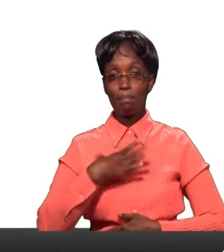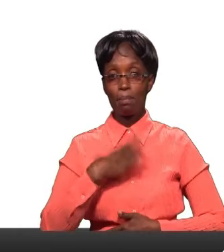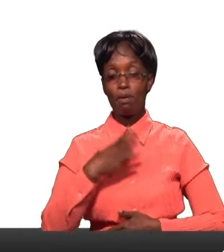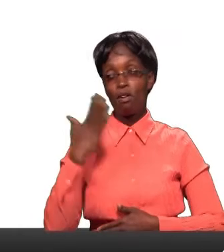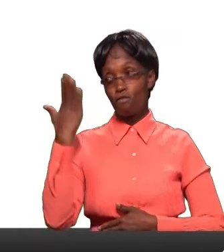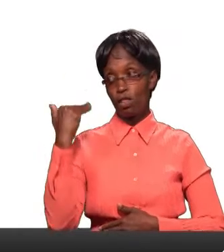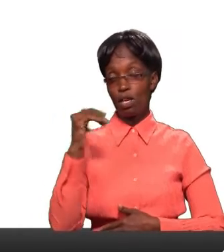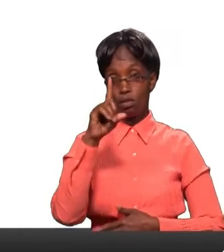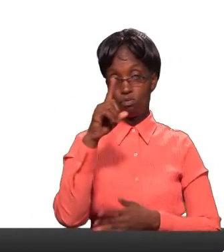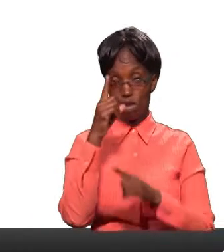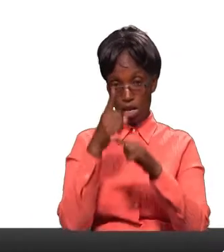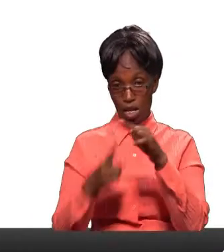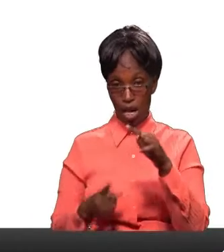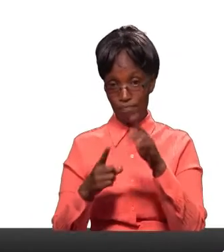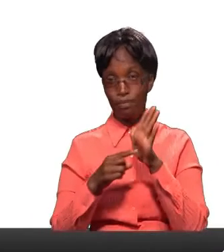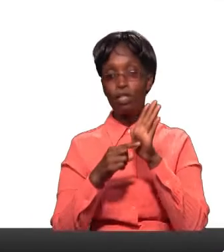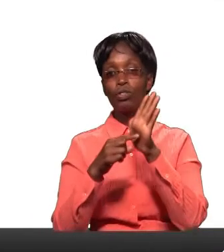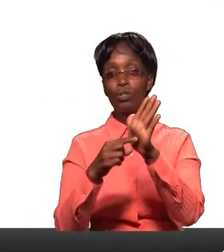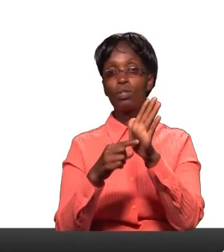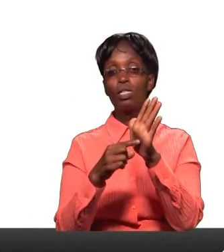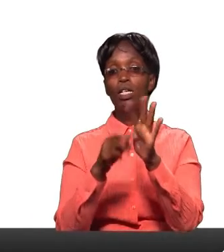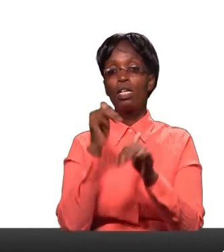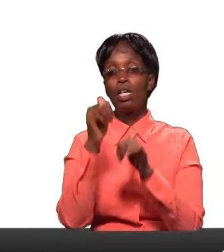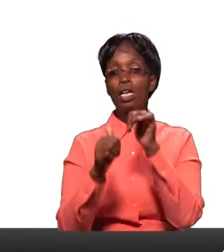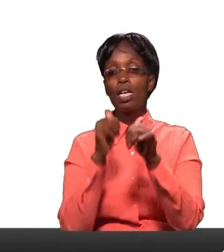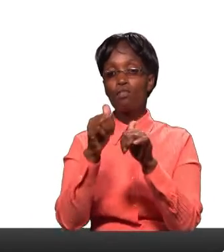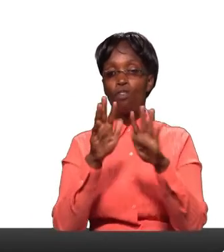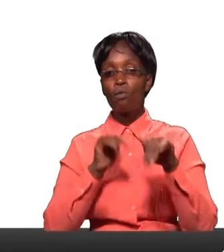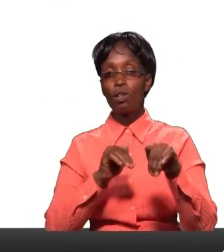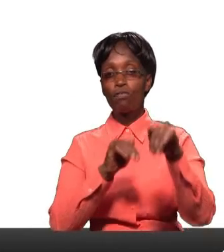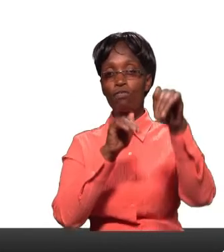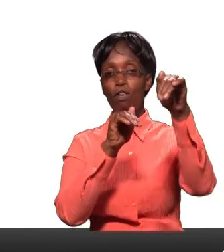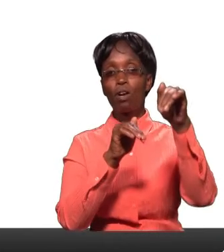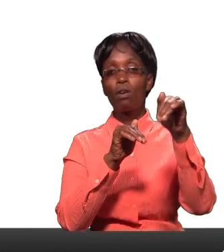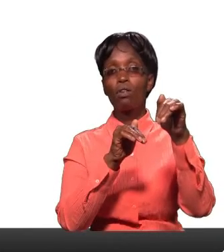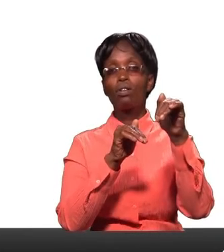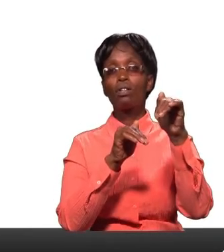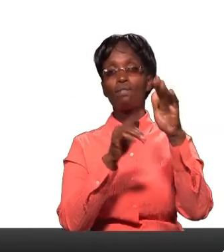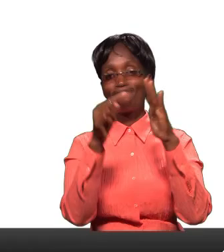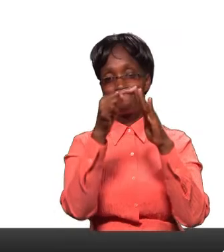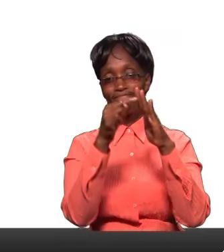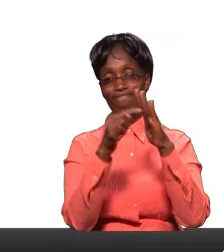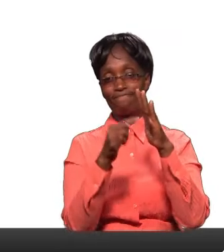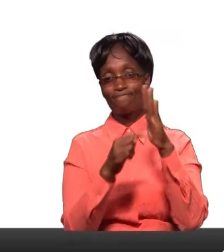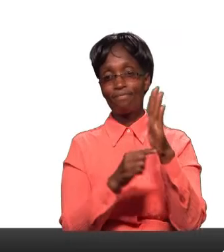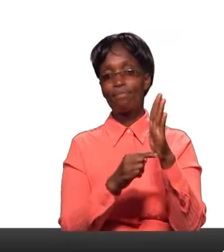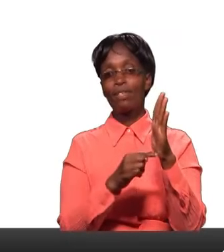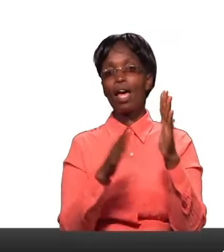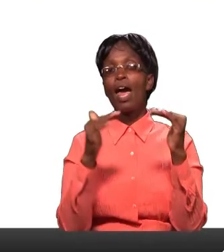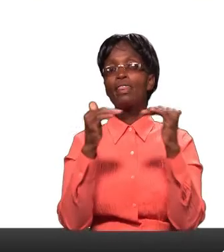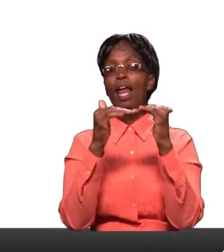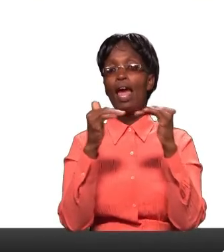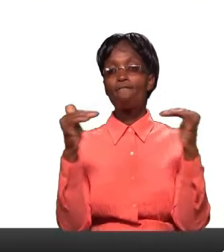Empirical evidence over the last 1 year shows us that when we escalate measures, levels of community